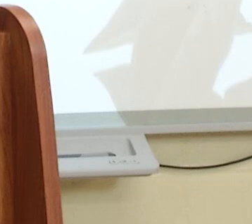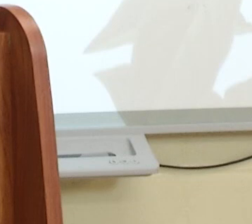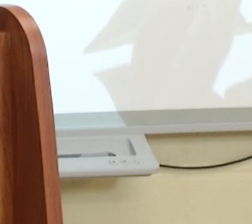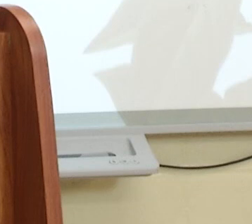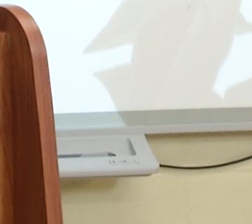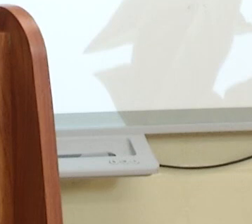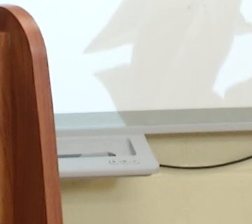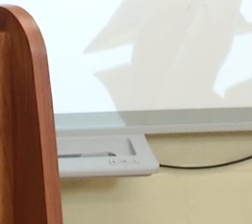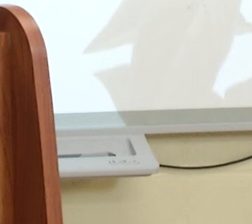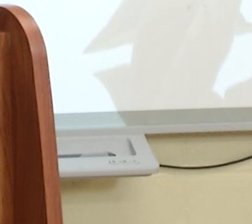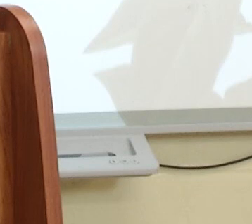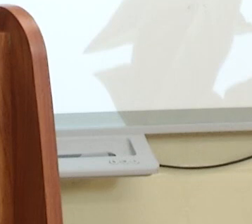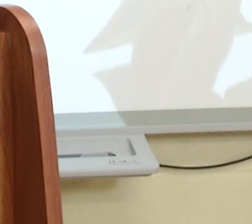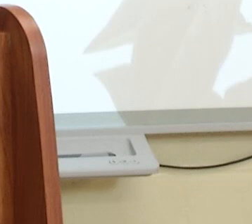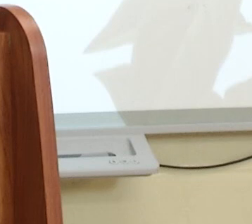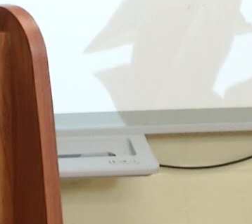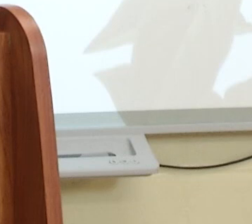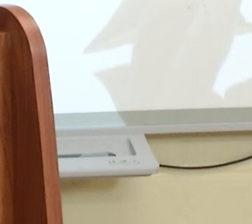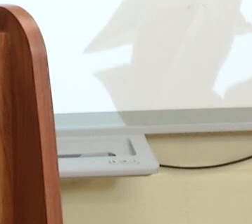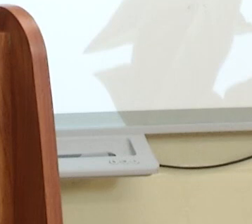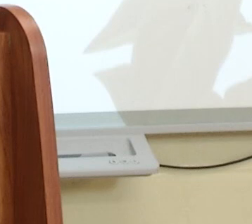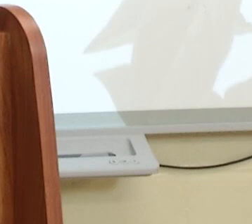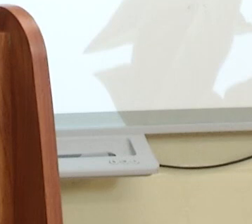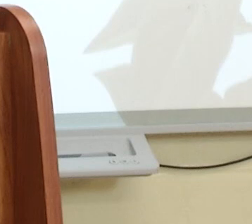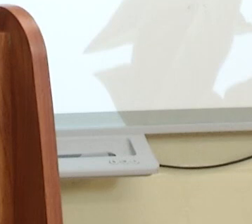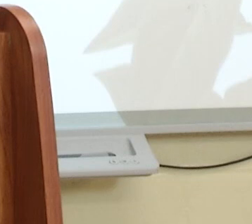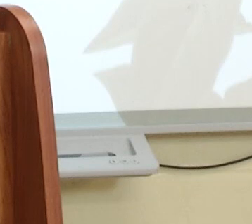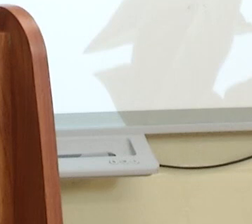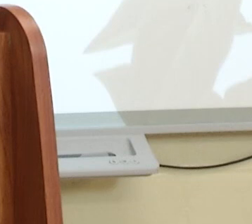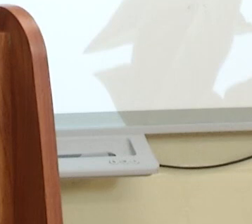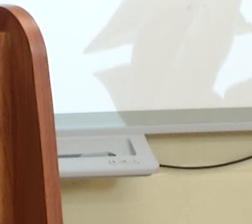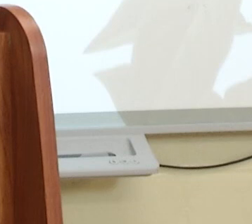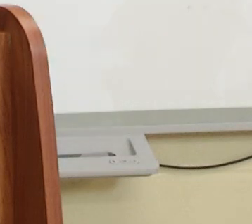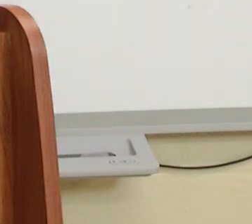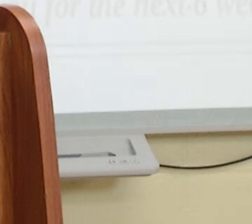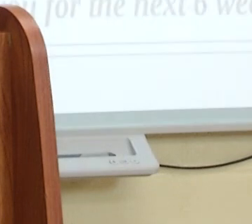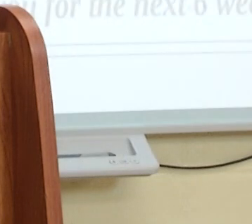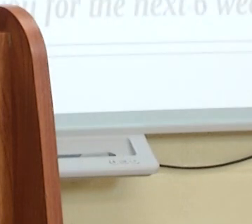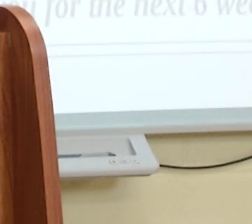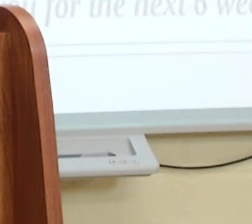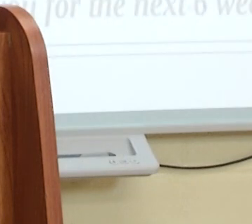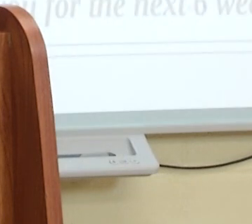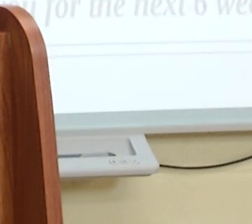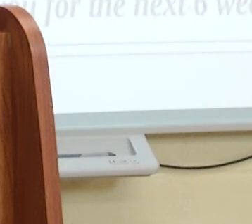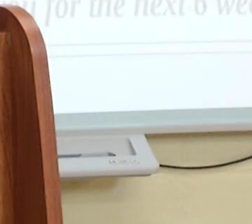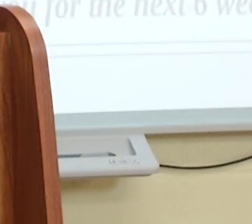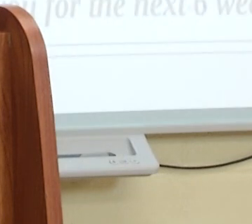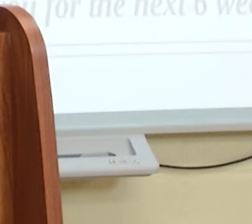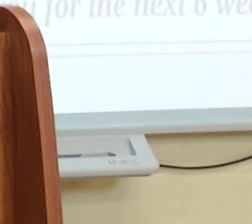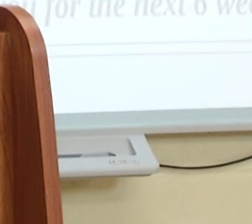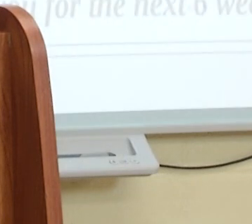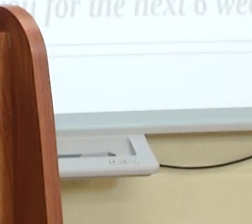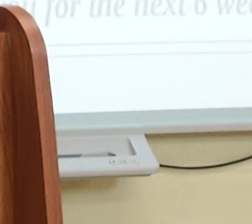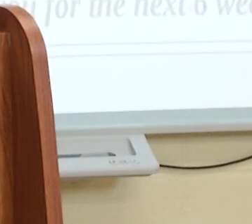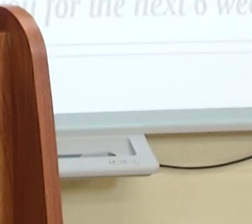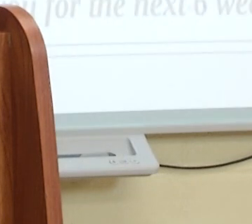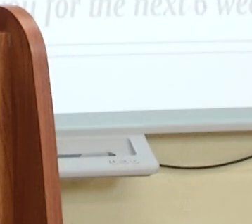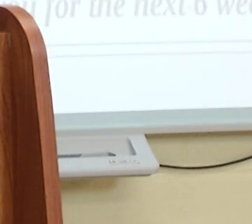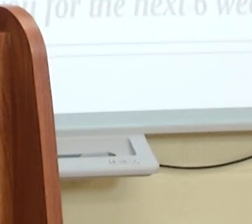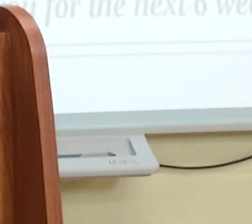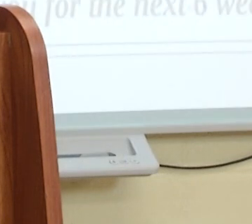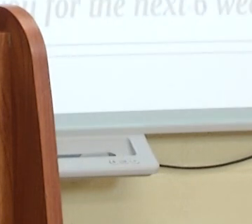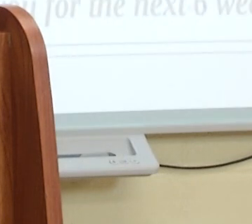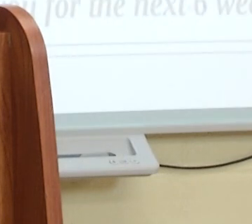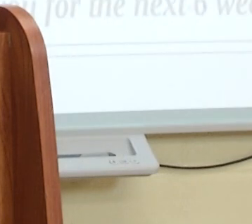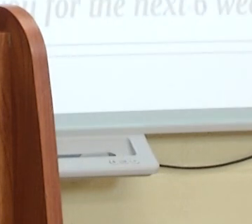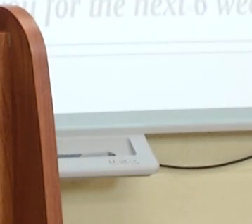Good afternoon, guys. Welcome to English 11. My name is Stephanie Wheat, and I will be working with you guys for